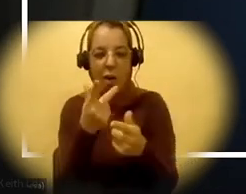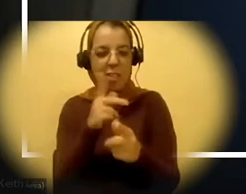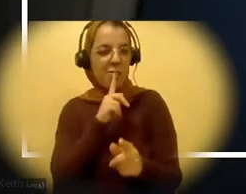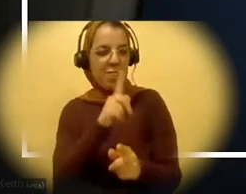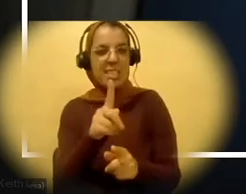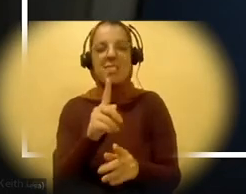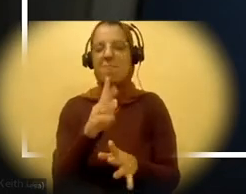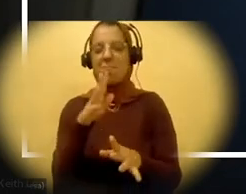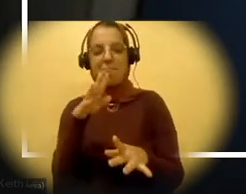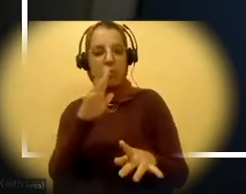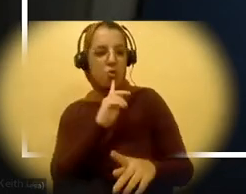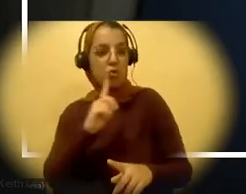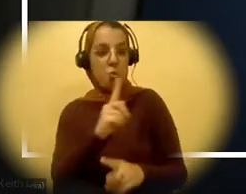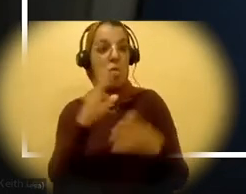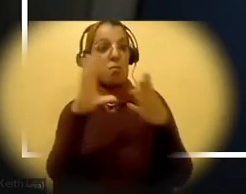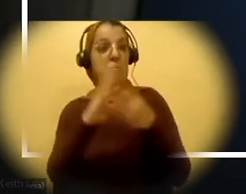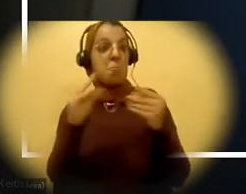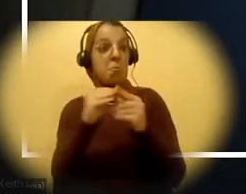So